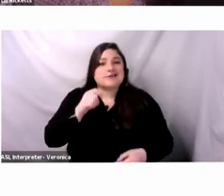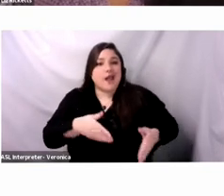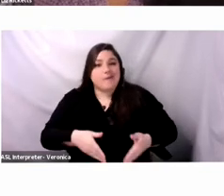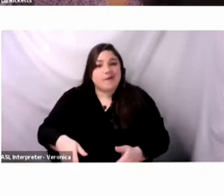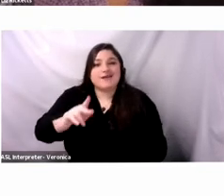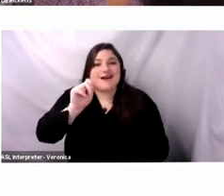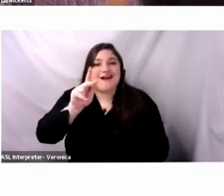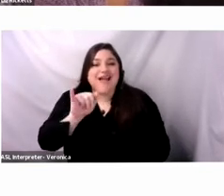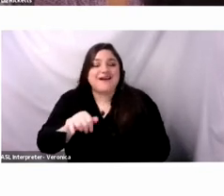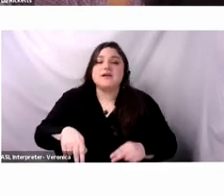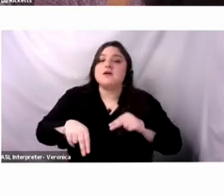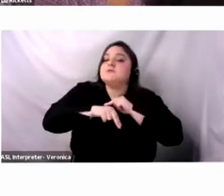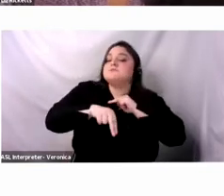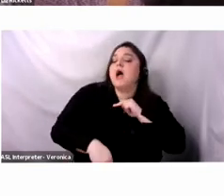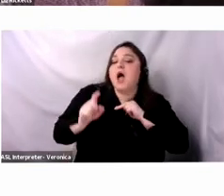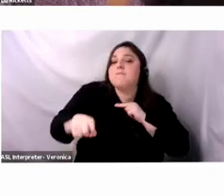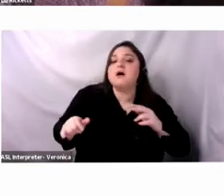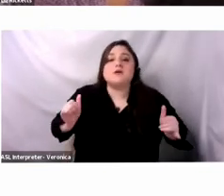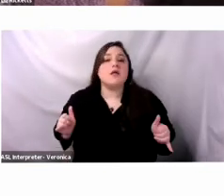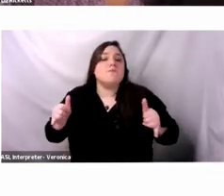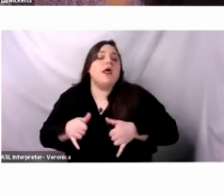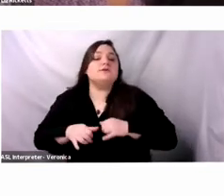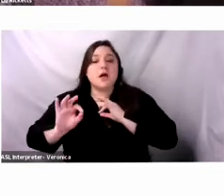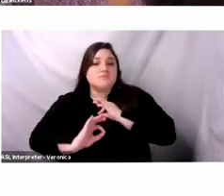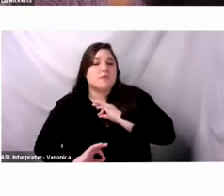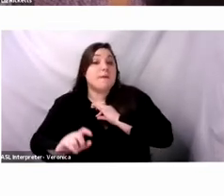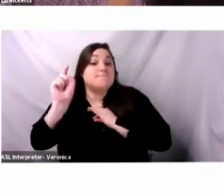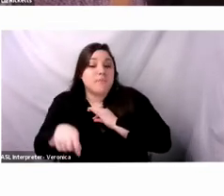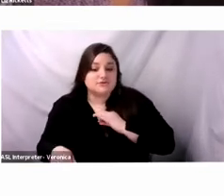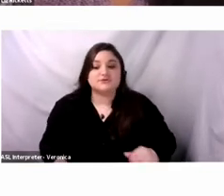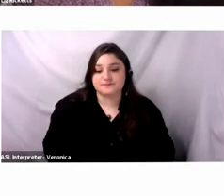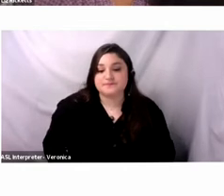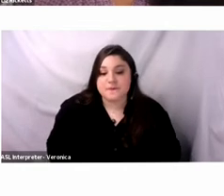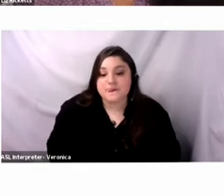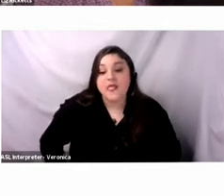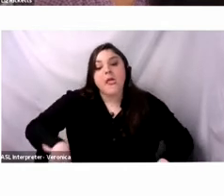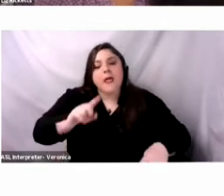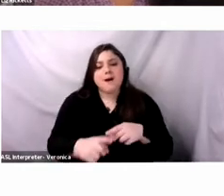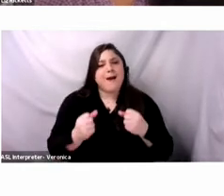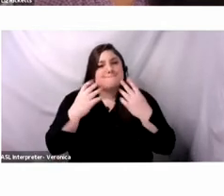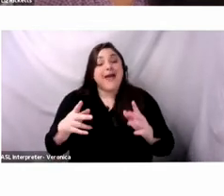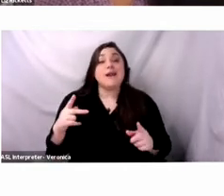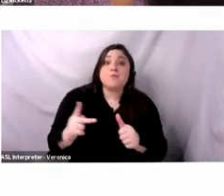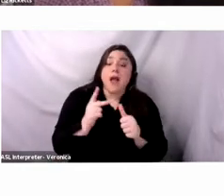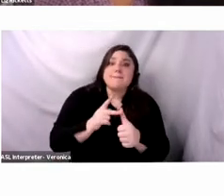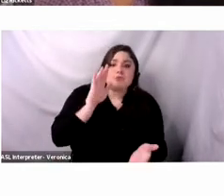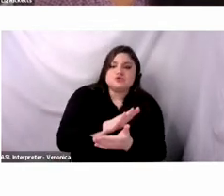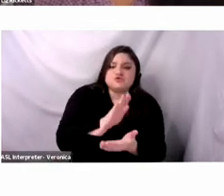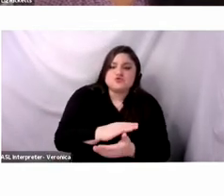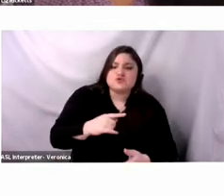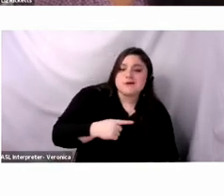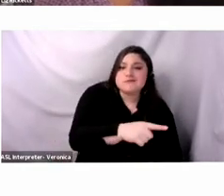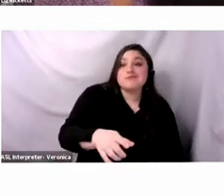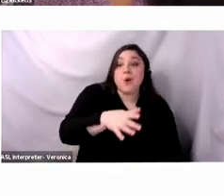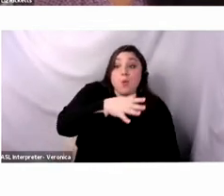blazers, that sort of thing. Meanwhile, I've seen many primary school books that were given to less privileged schools in rural environments that explicitly lay